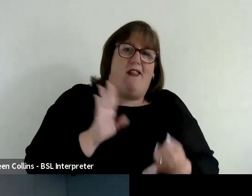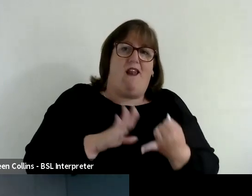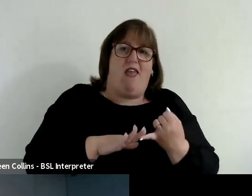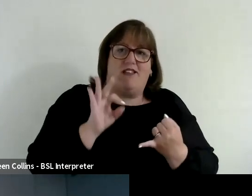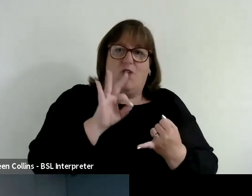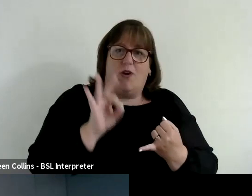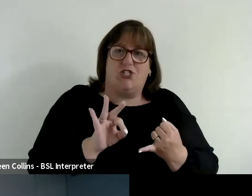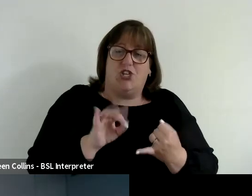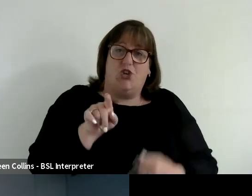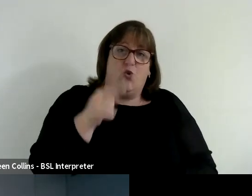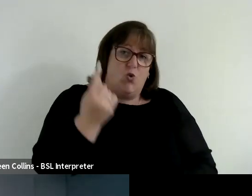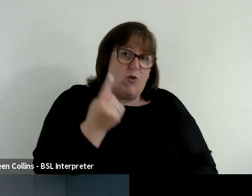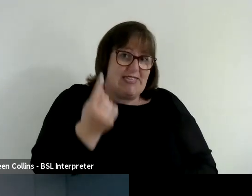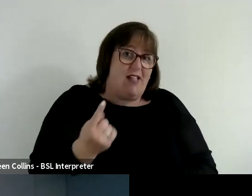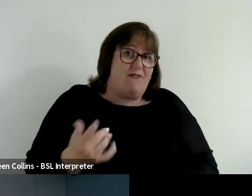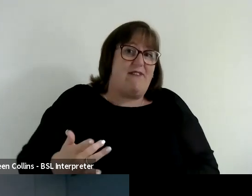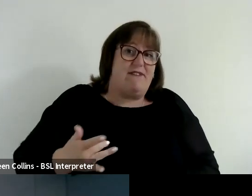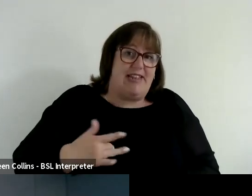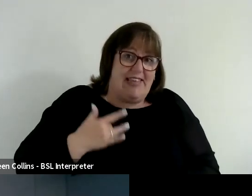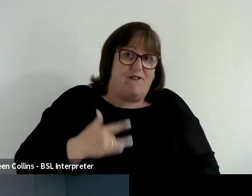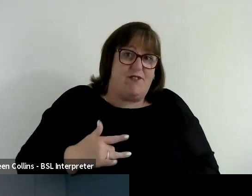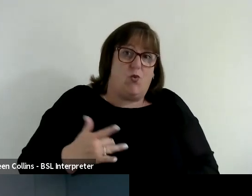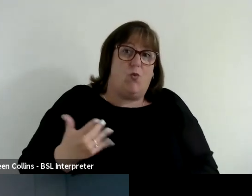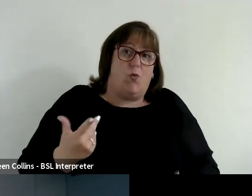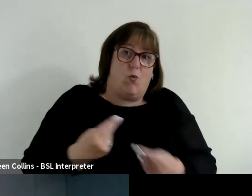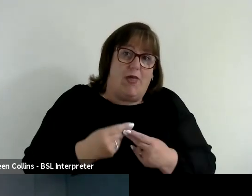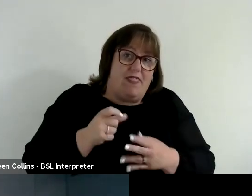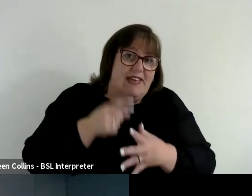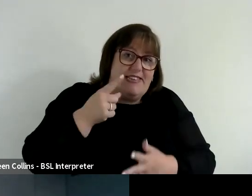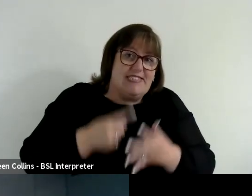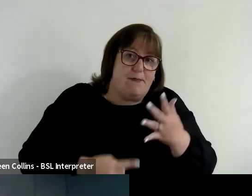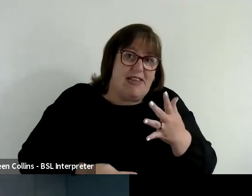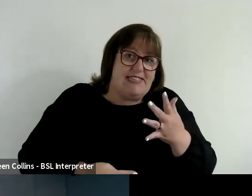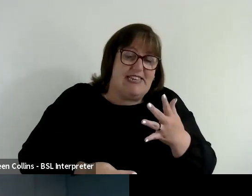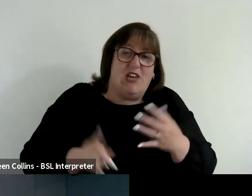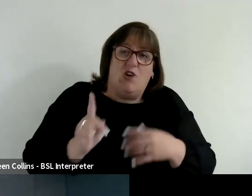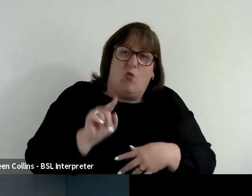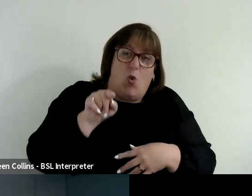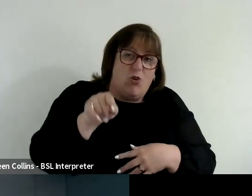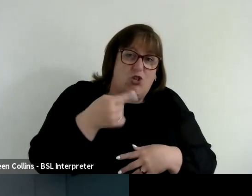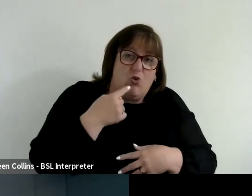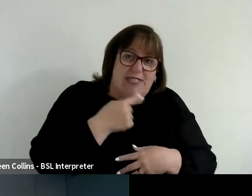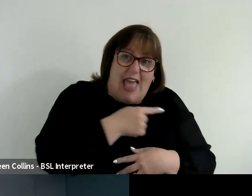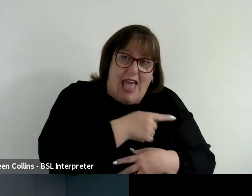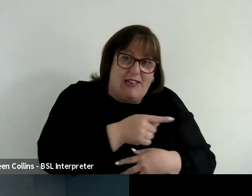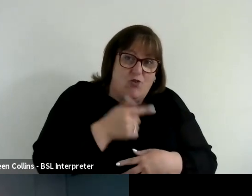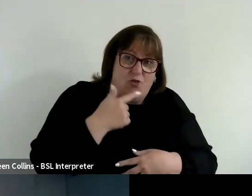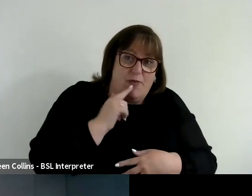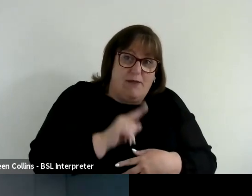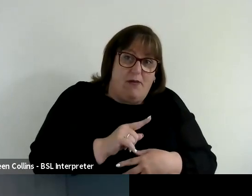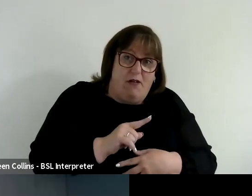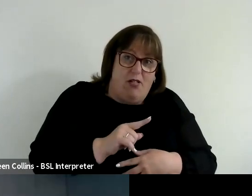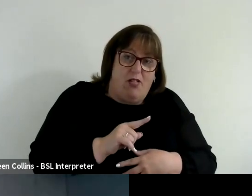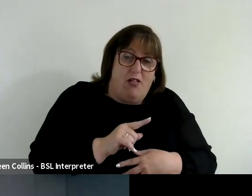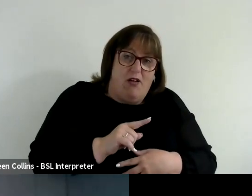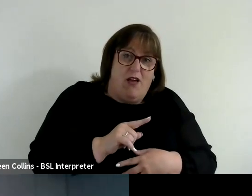of disability. What would you say to disabled candidates about working at Channel 4 and it being a place where you can thrive? Yeah,